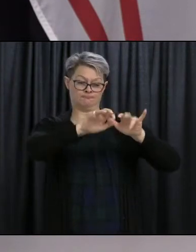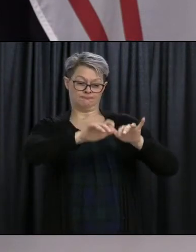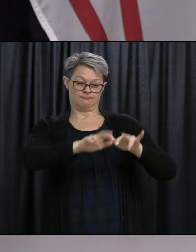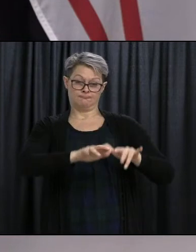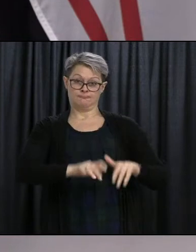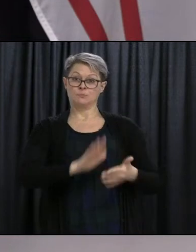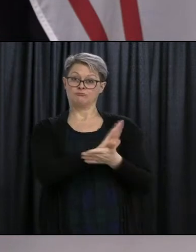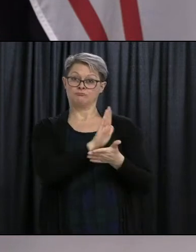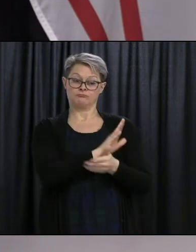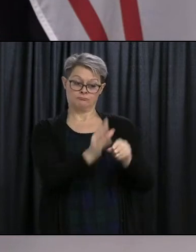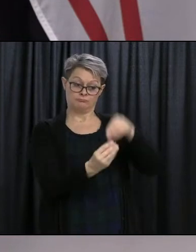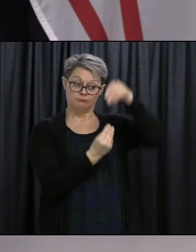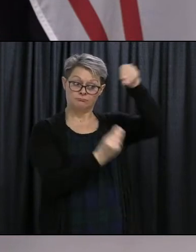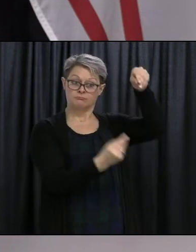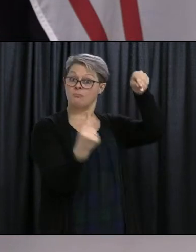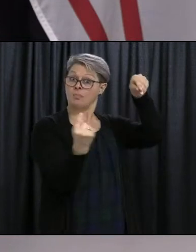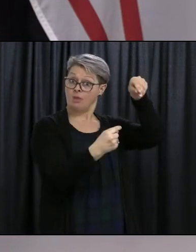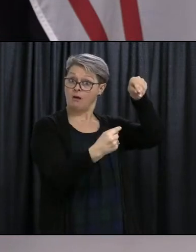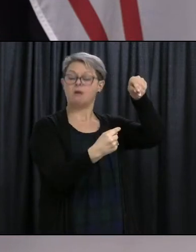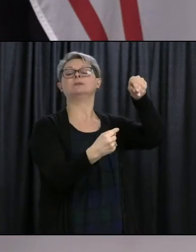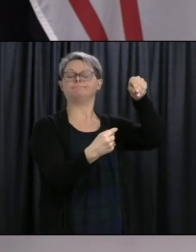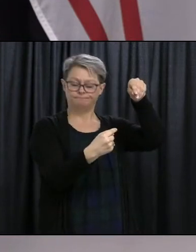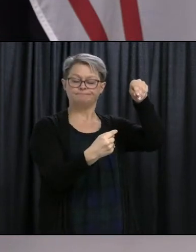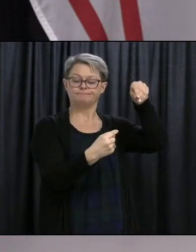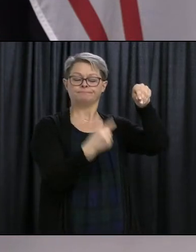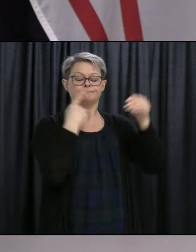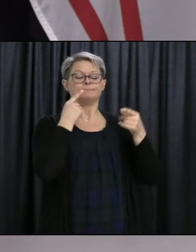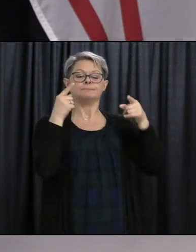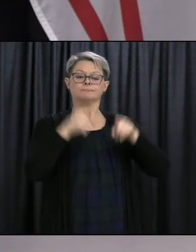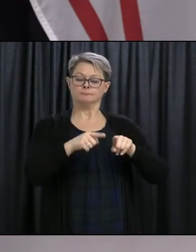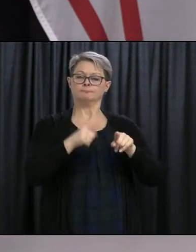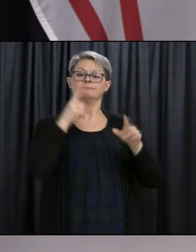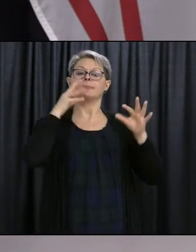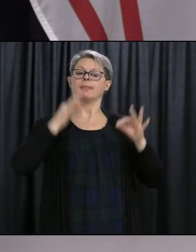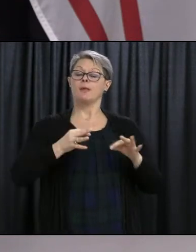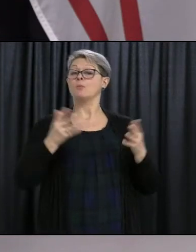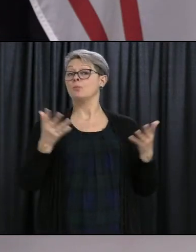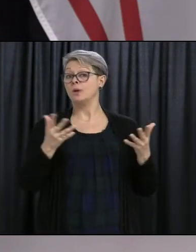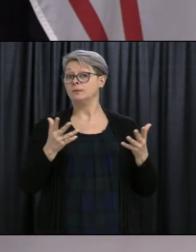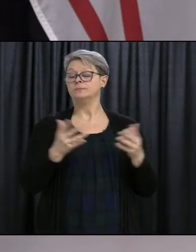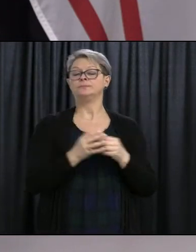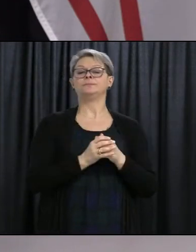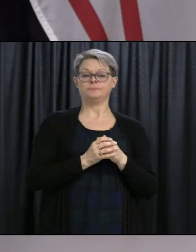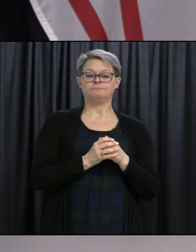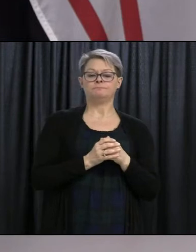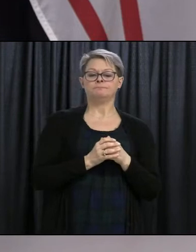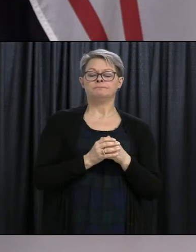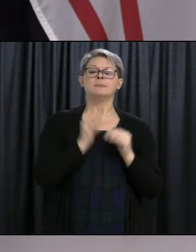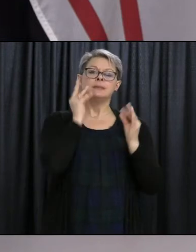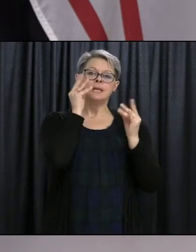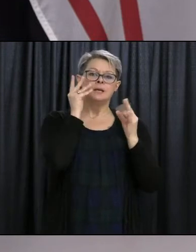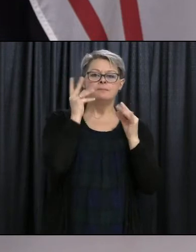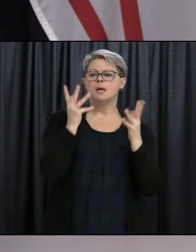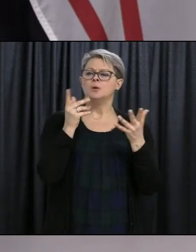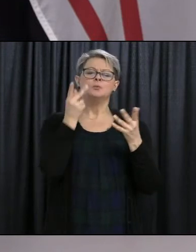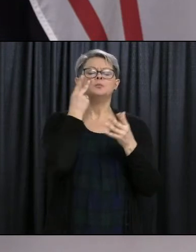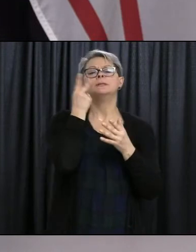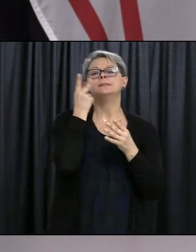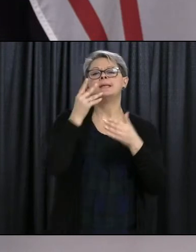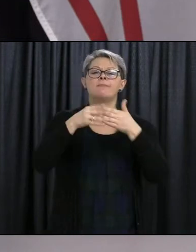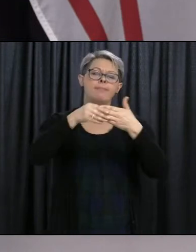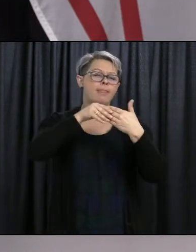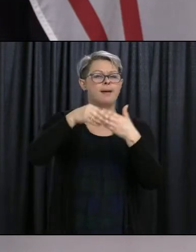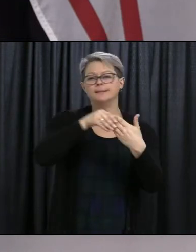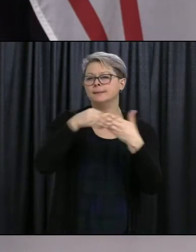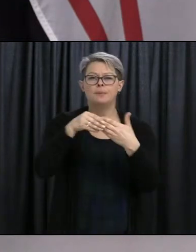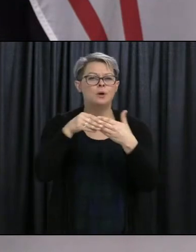result of, and in conjunction there that we looked at that could be fluid, that we could have